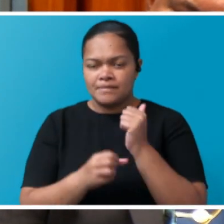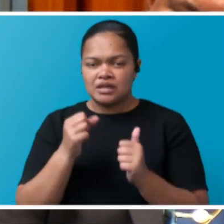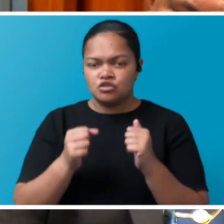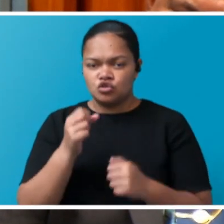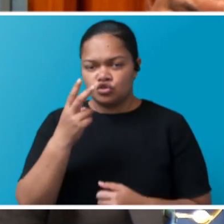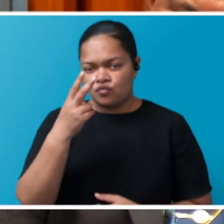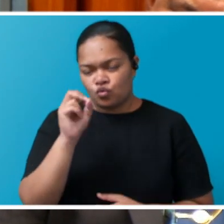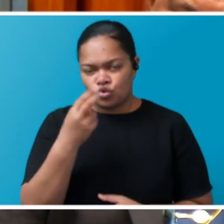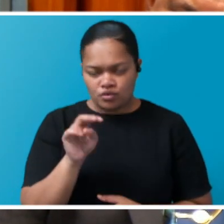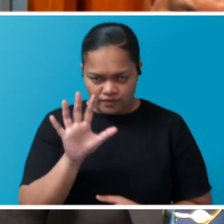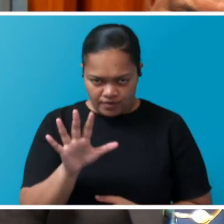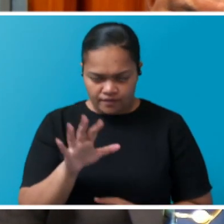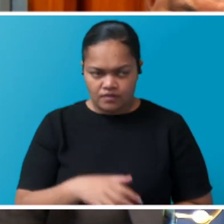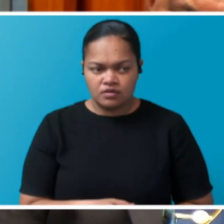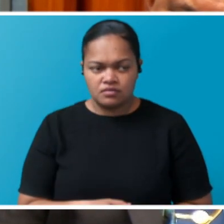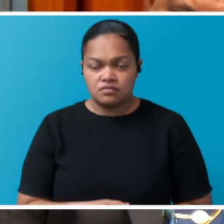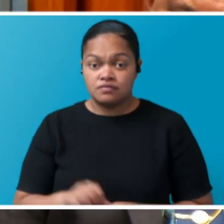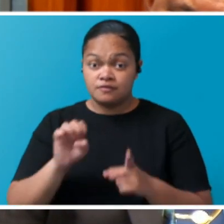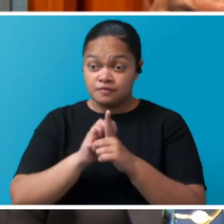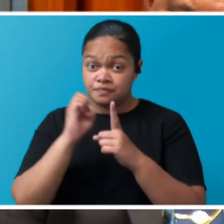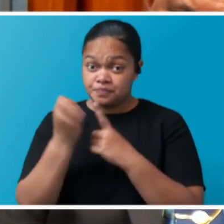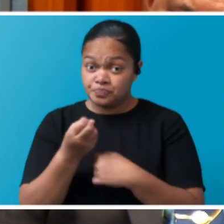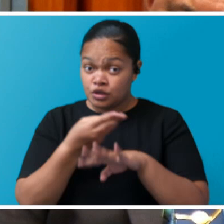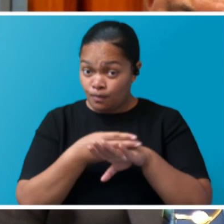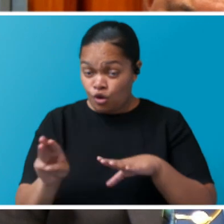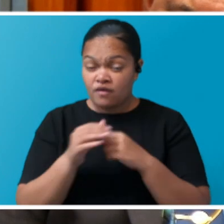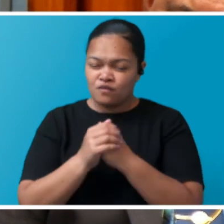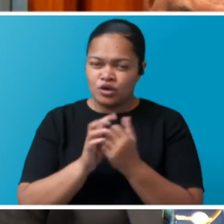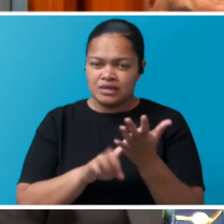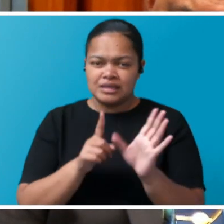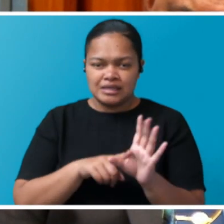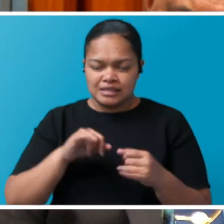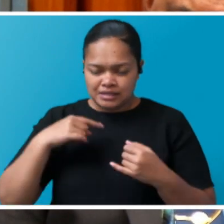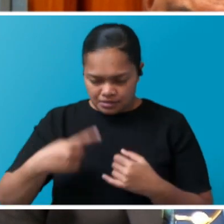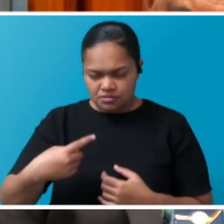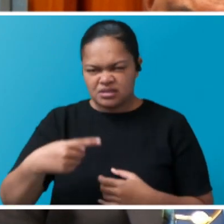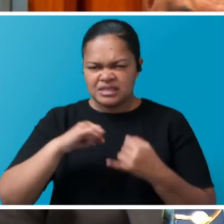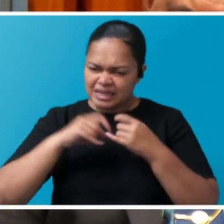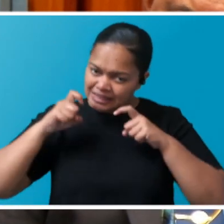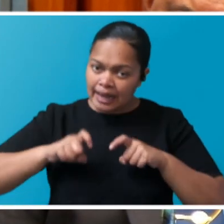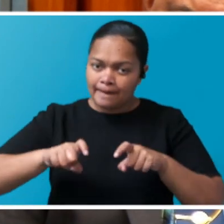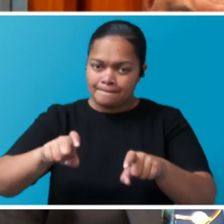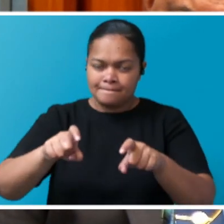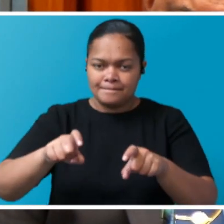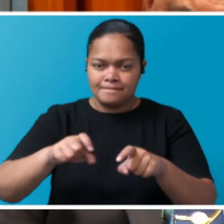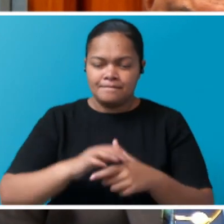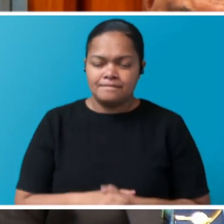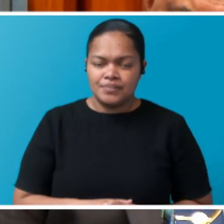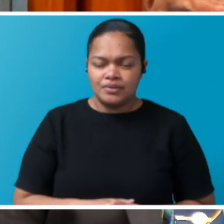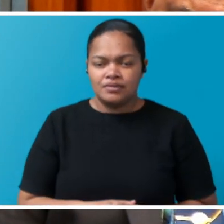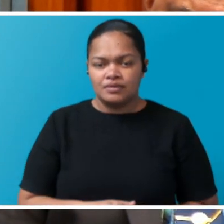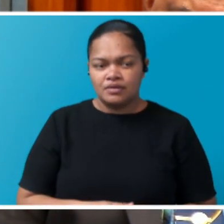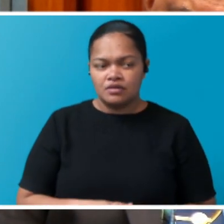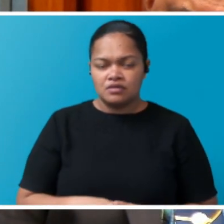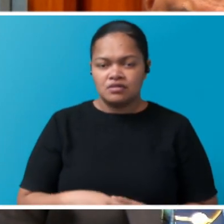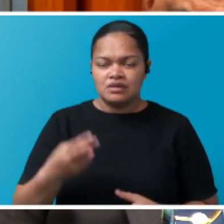The transition towards a modern, environmentally friendly and sustainable sanitary landfill, Mr. Speaker, sir, will be implemented